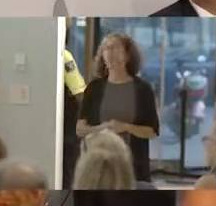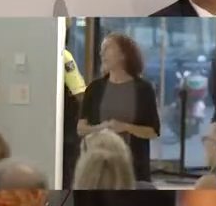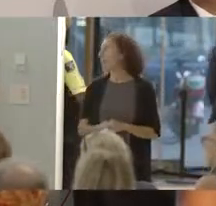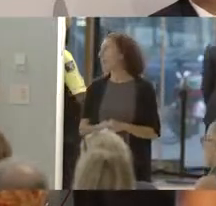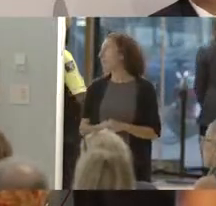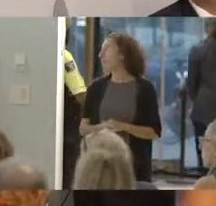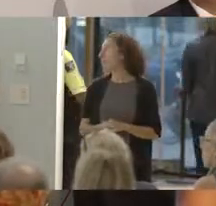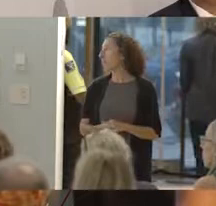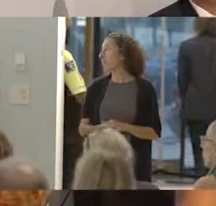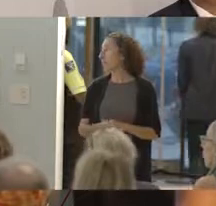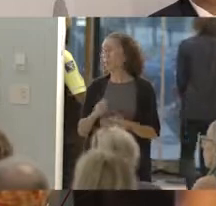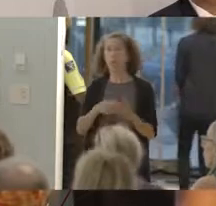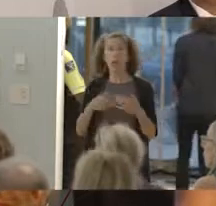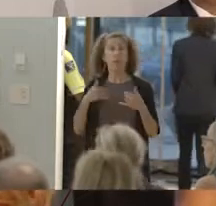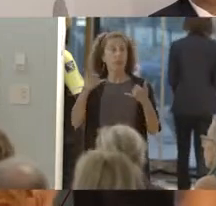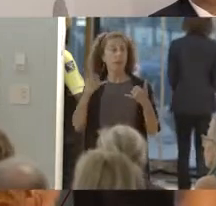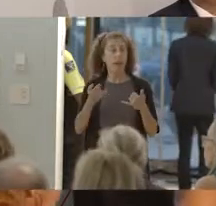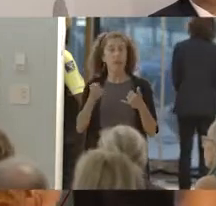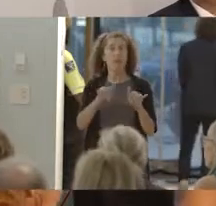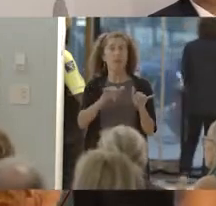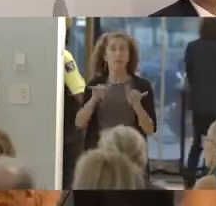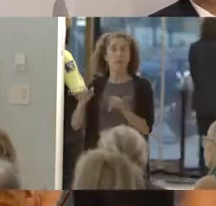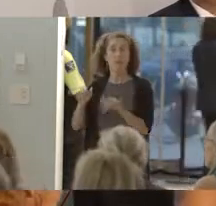it'll be pretty similar.